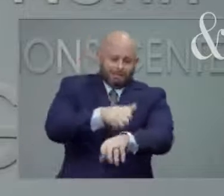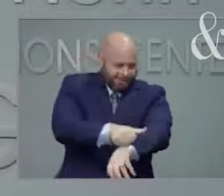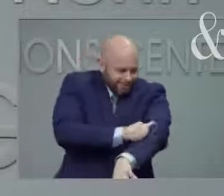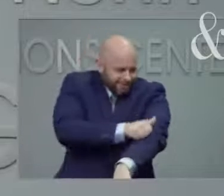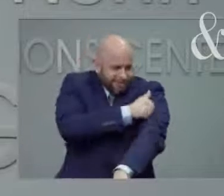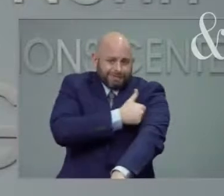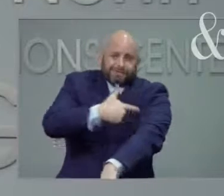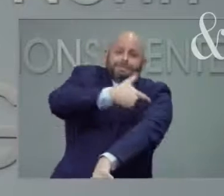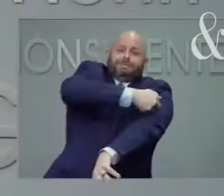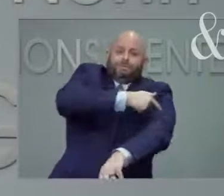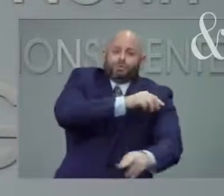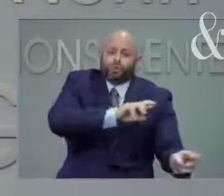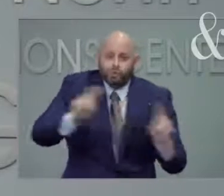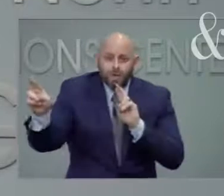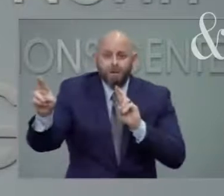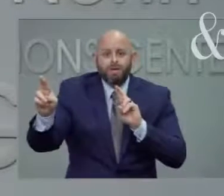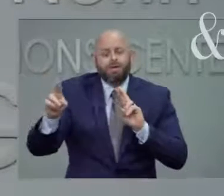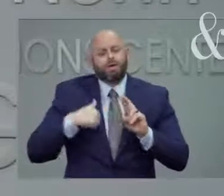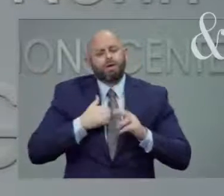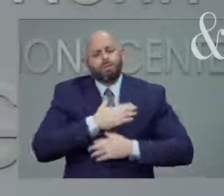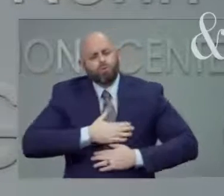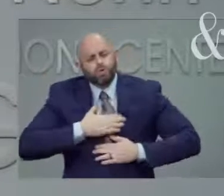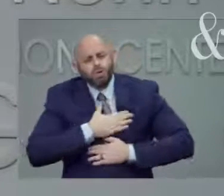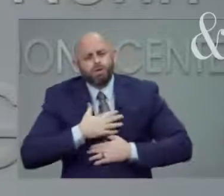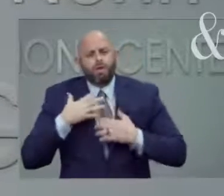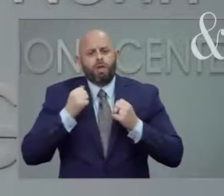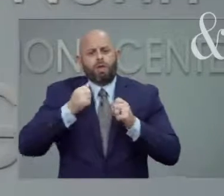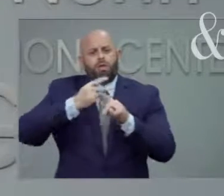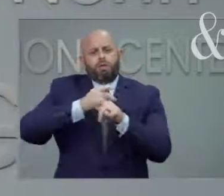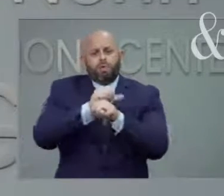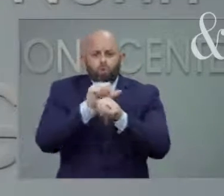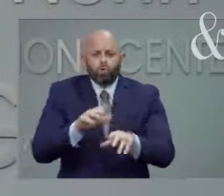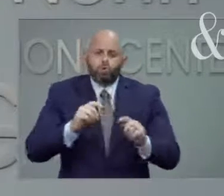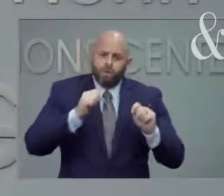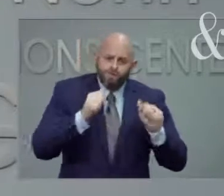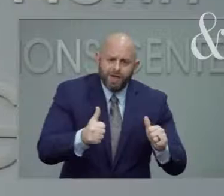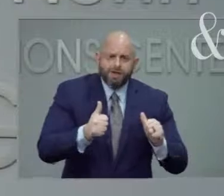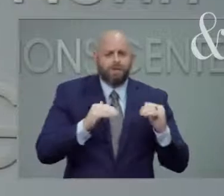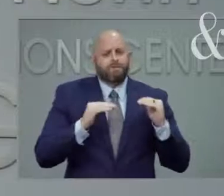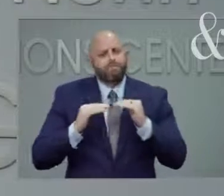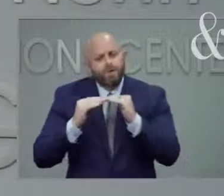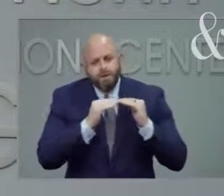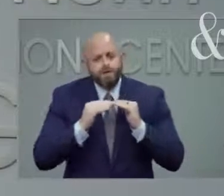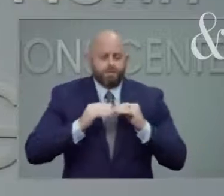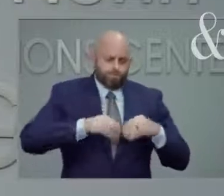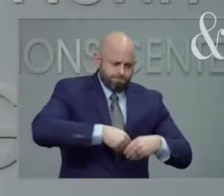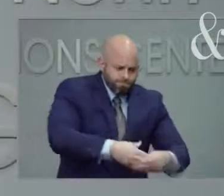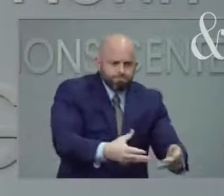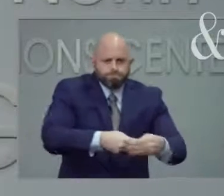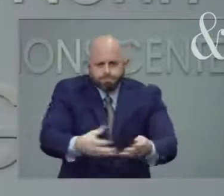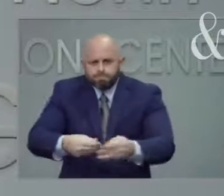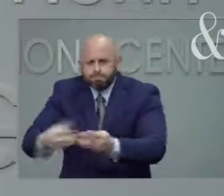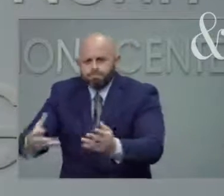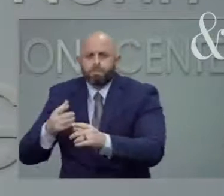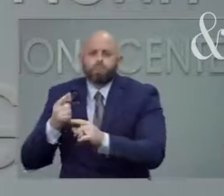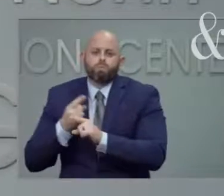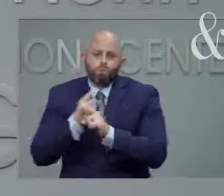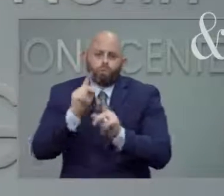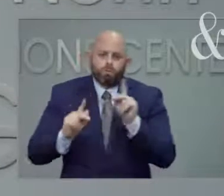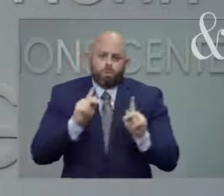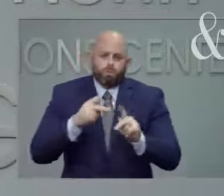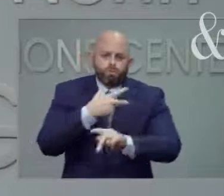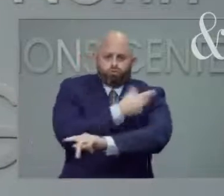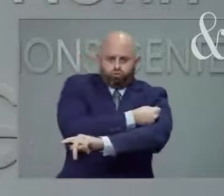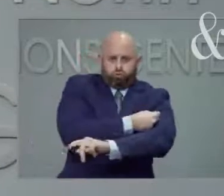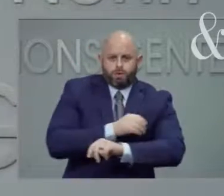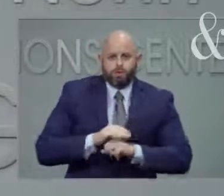work of our healthcare workers across the state to quickly and fairly get these shots into people's arms. In the